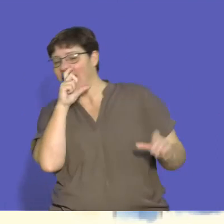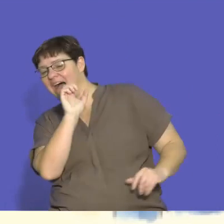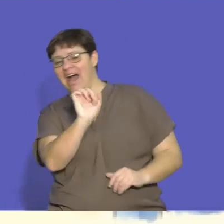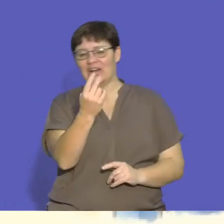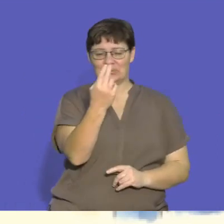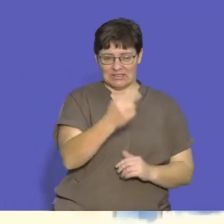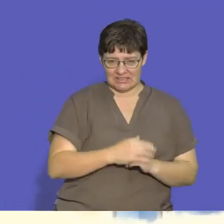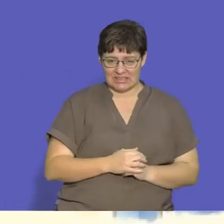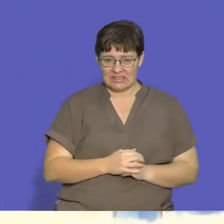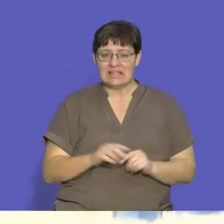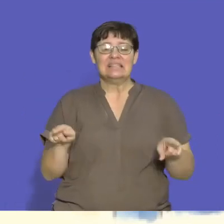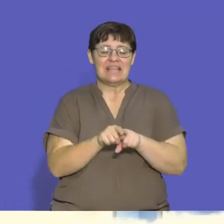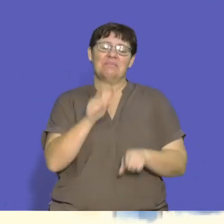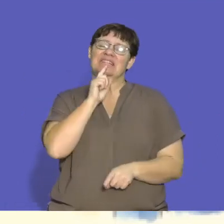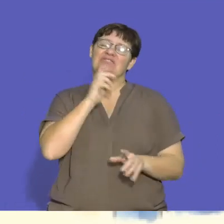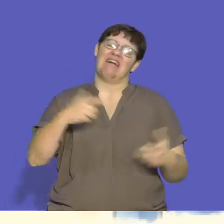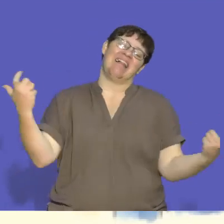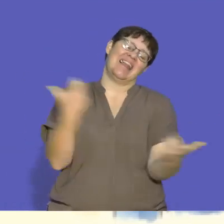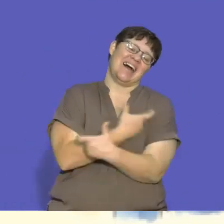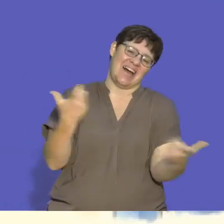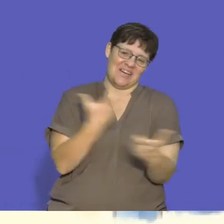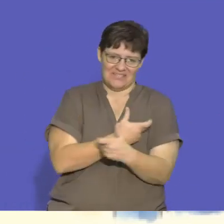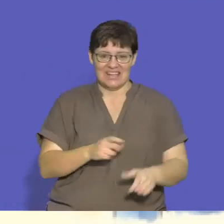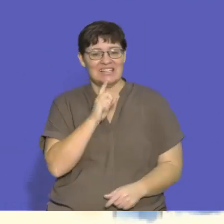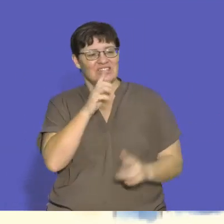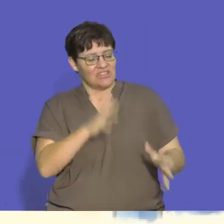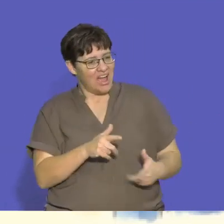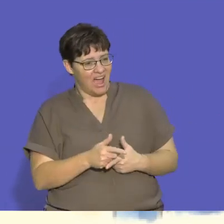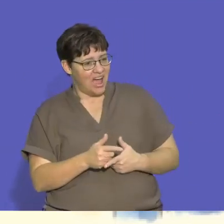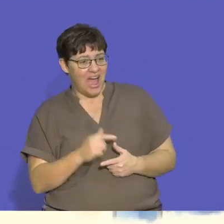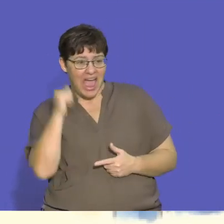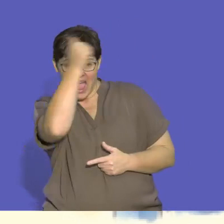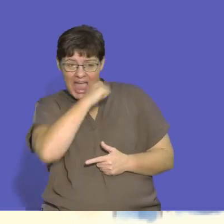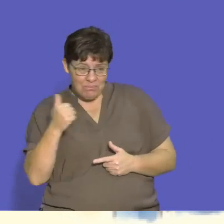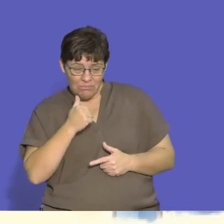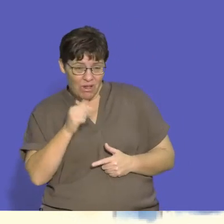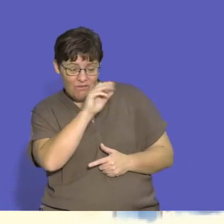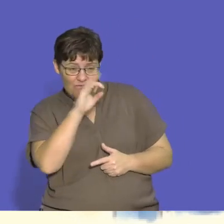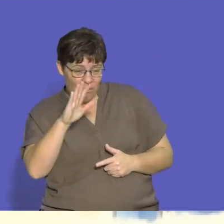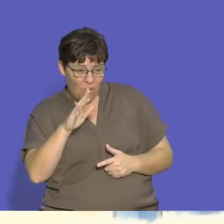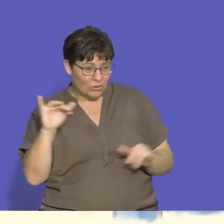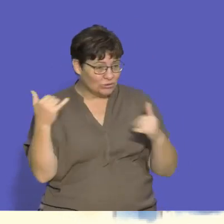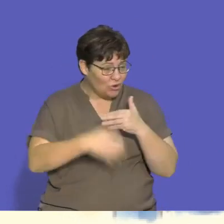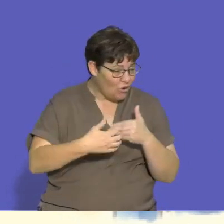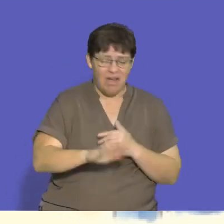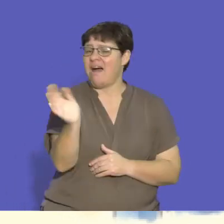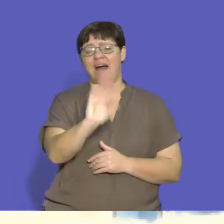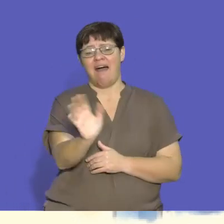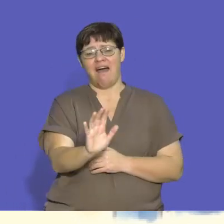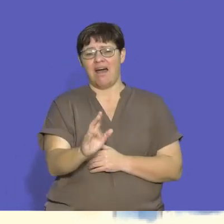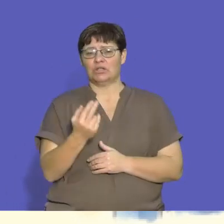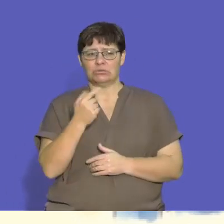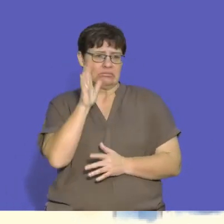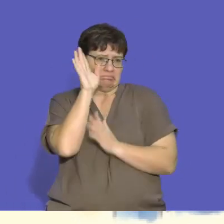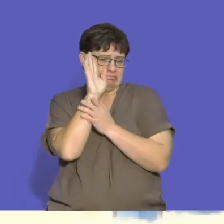cell phones. Even their teachers laughed. Their teachers asked if it was an April Fool's joke, but it wasn't.